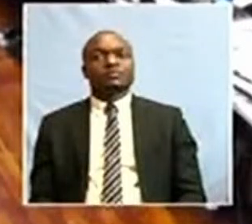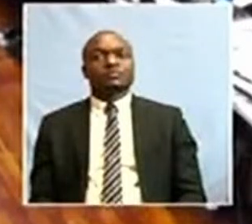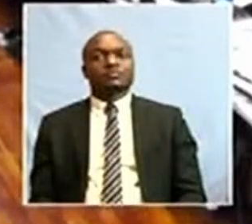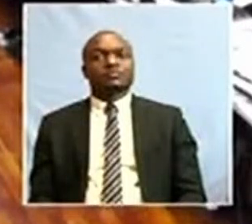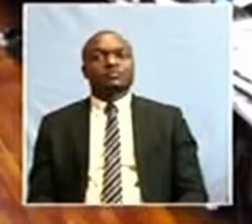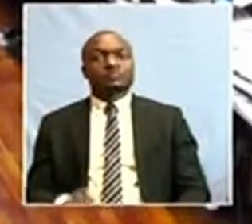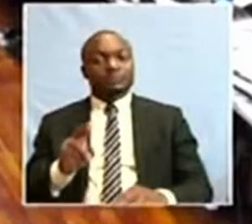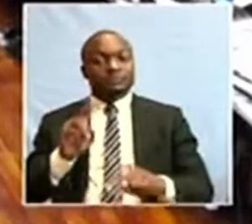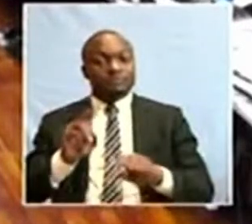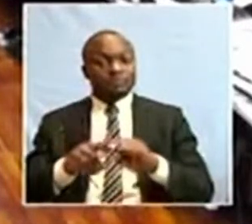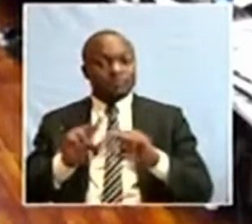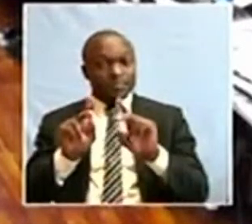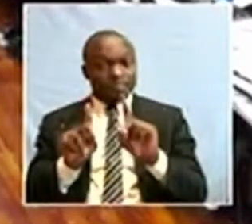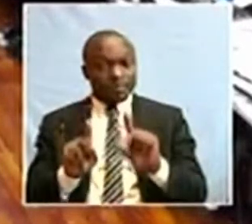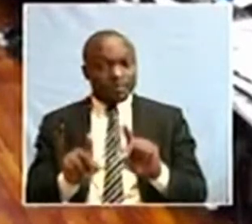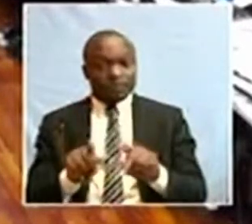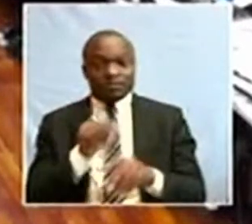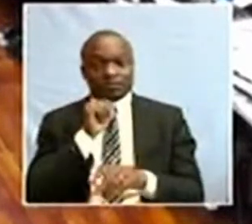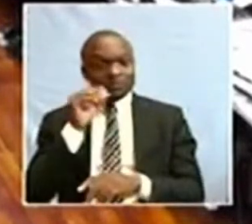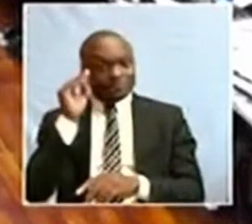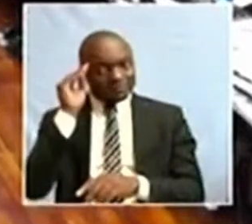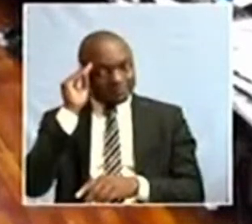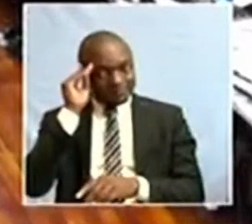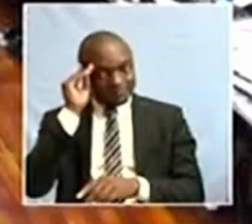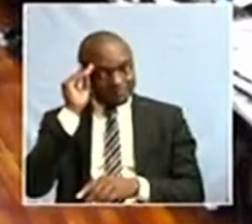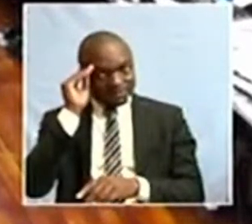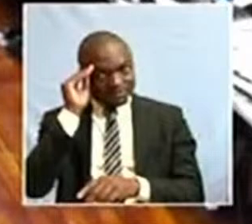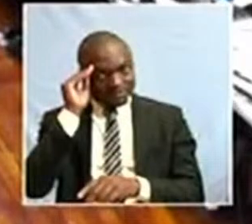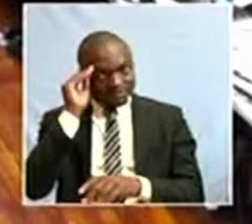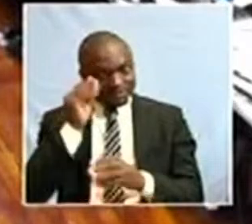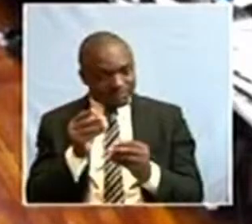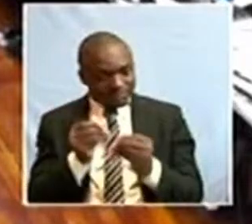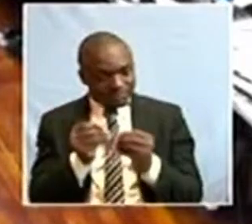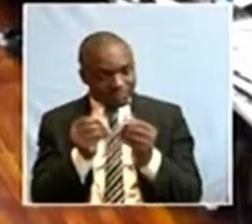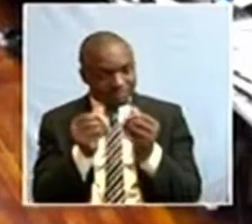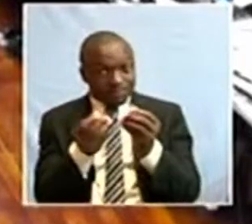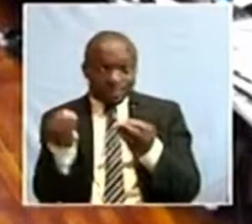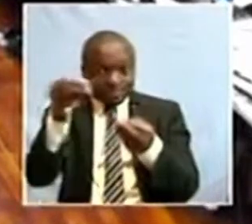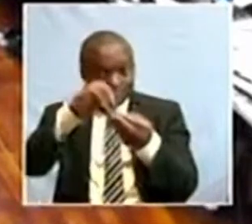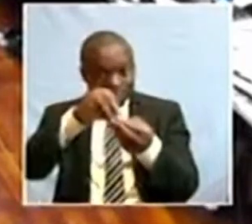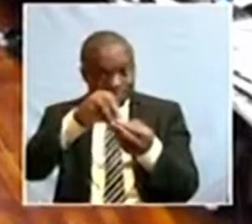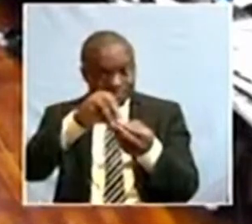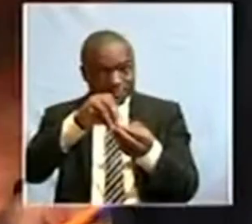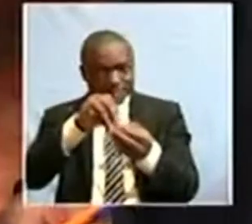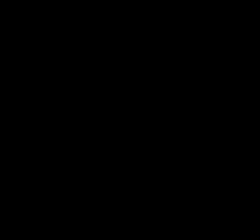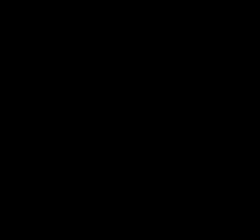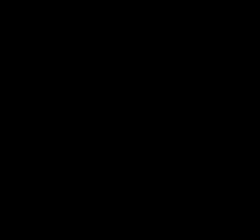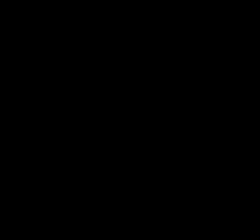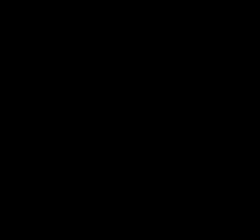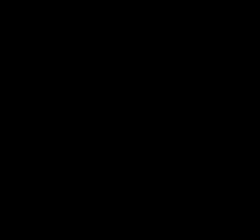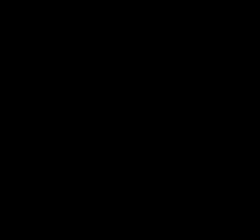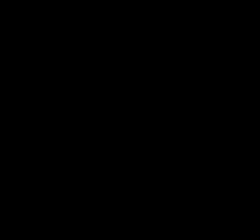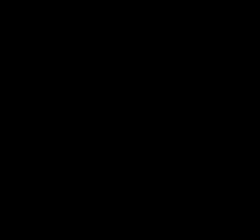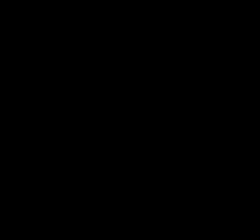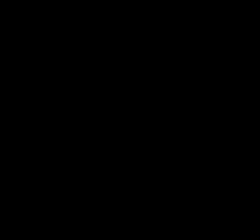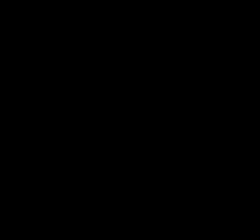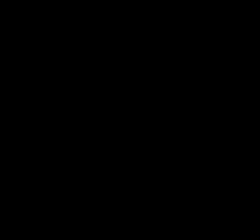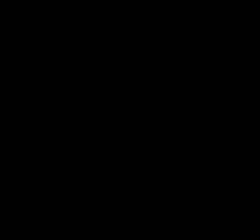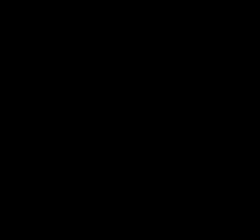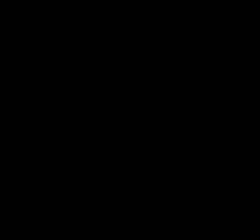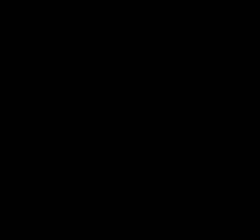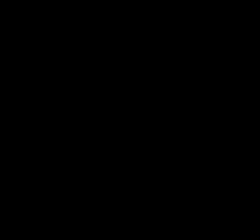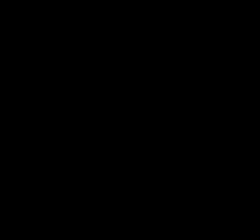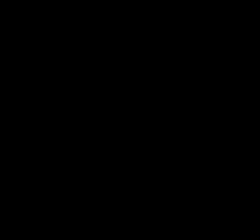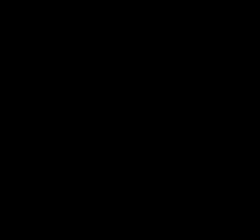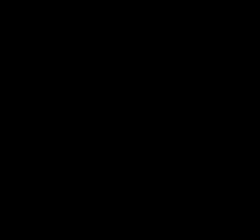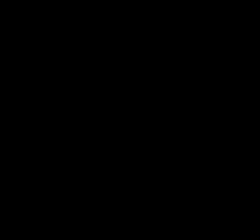Chair, I don't know if I can be given a few just to add up, just to see where the mistake is. So on the